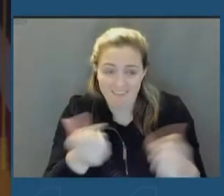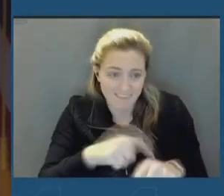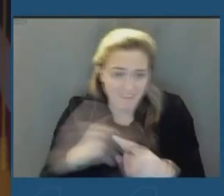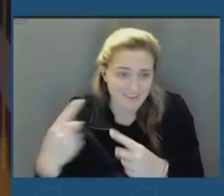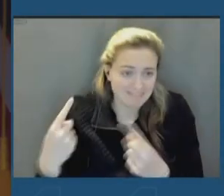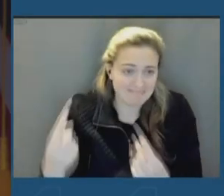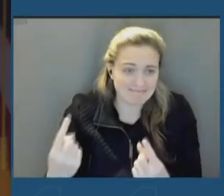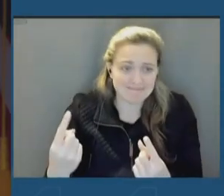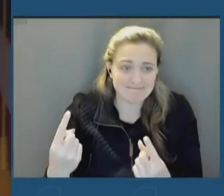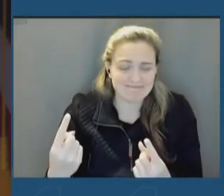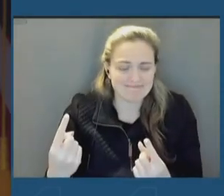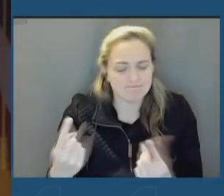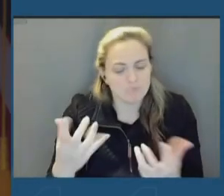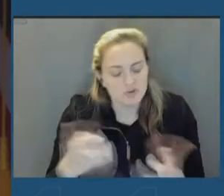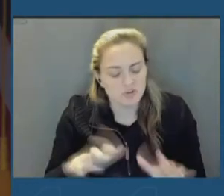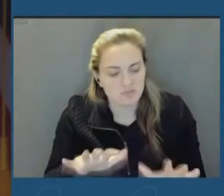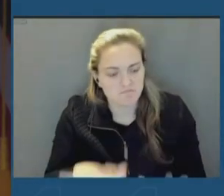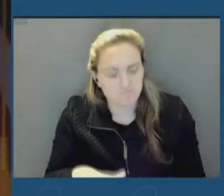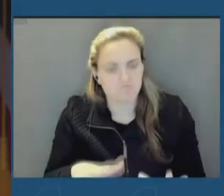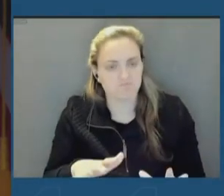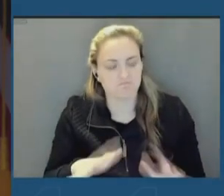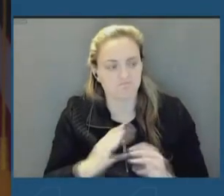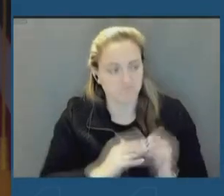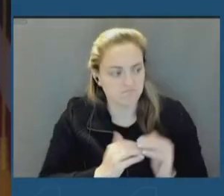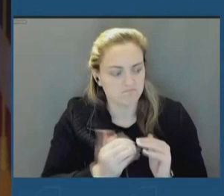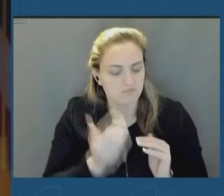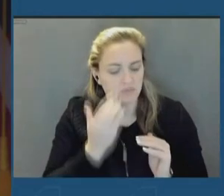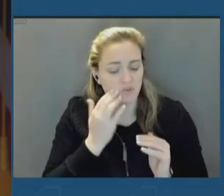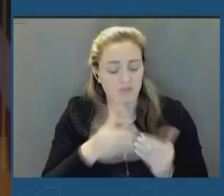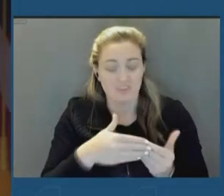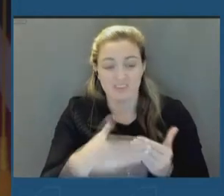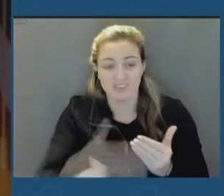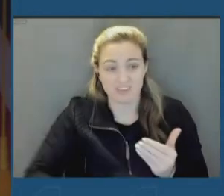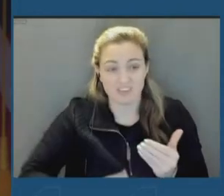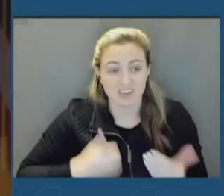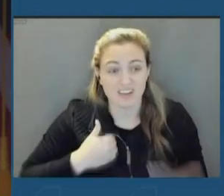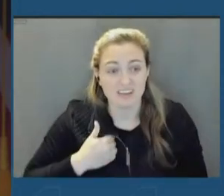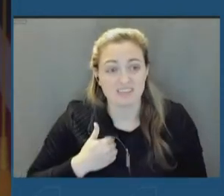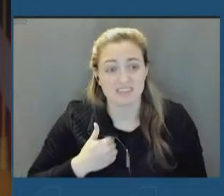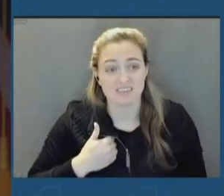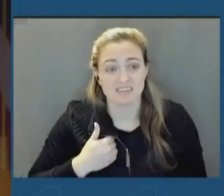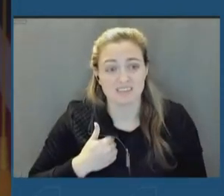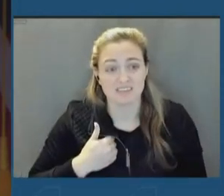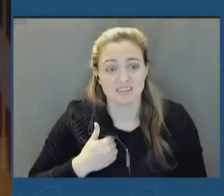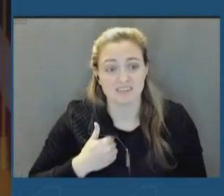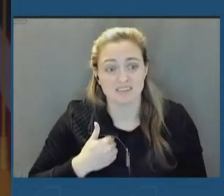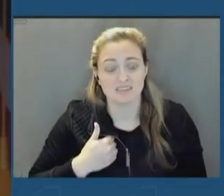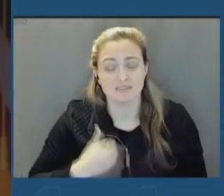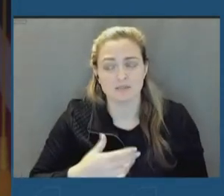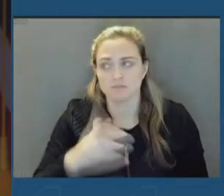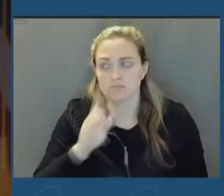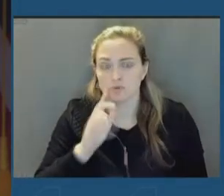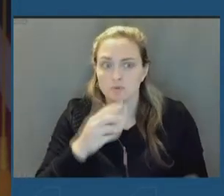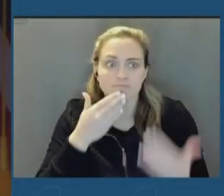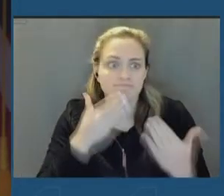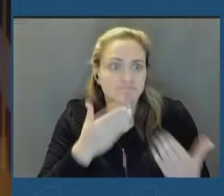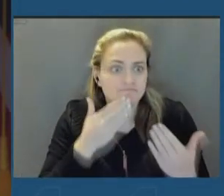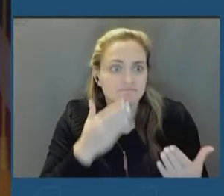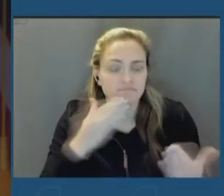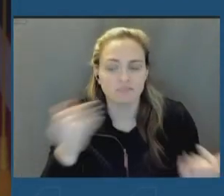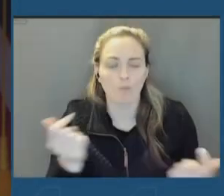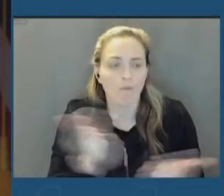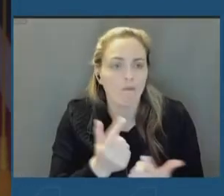want people just to settle in, but also know that for the rest of our lives, we'll be grateful to all